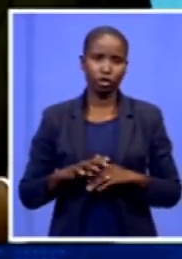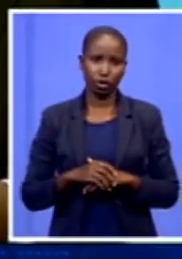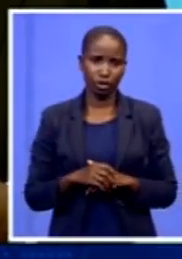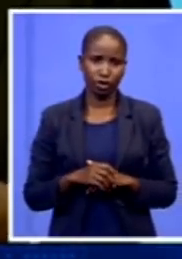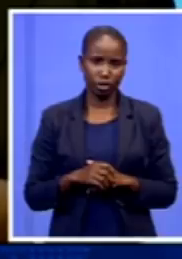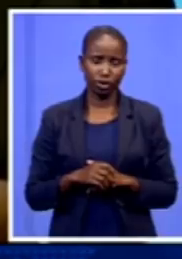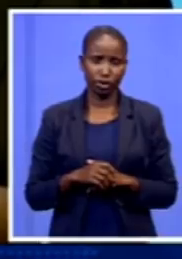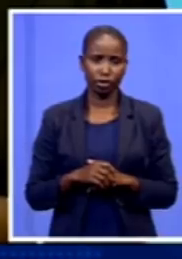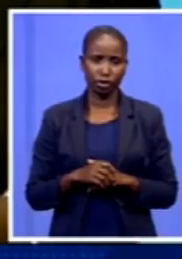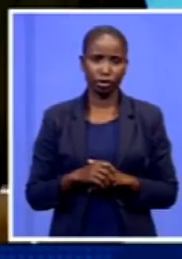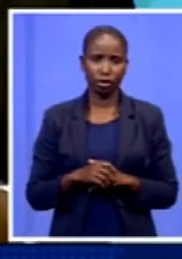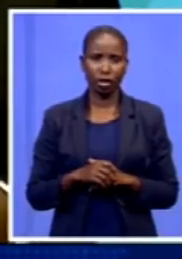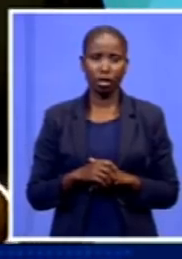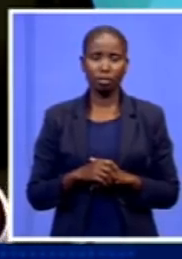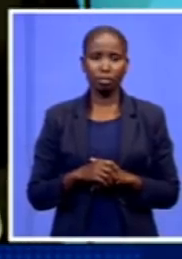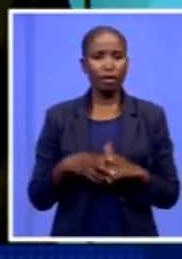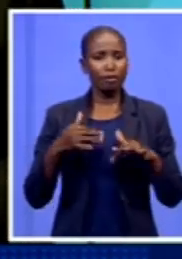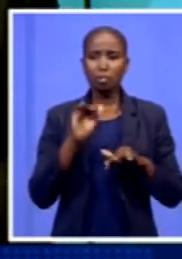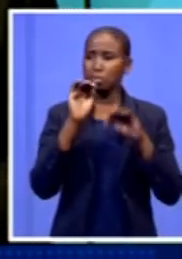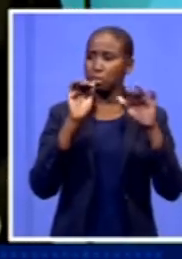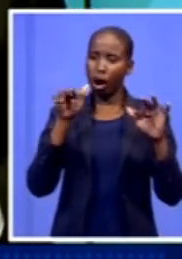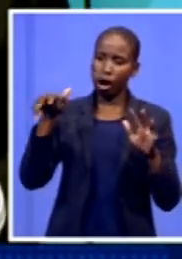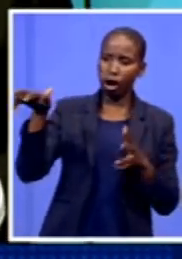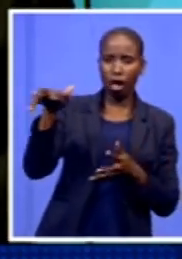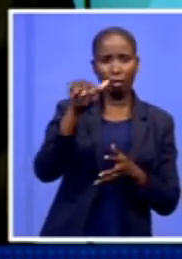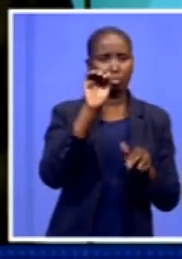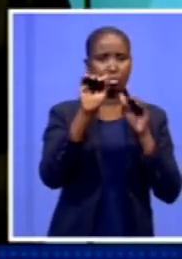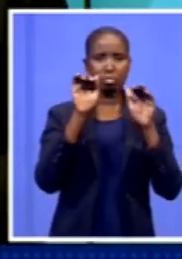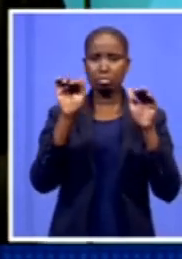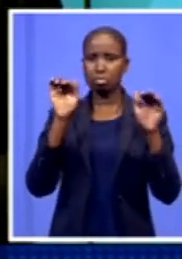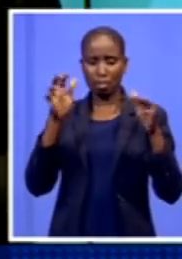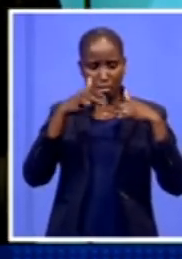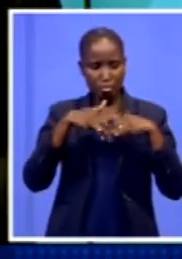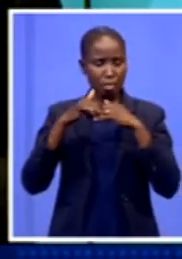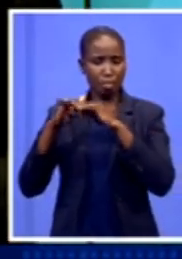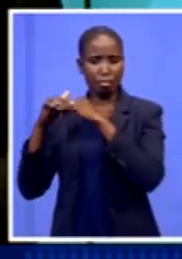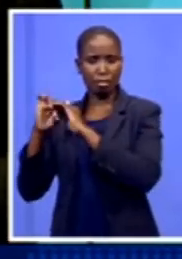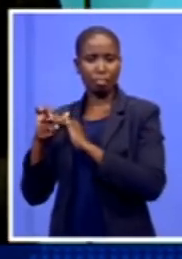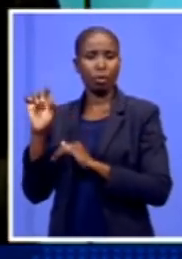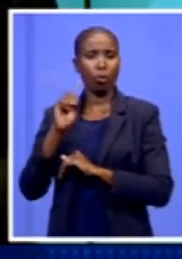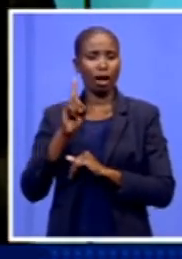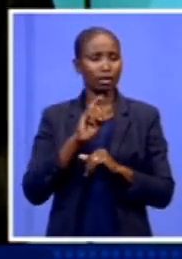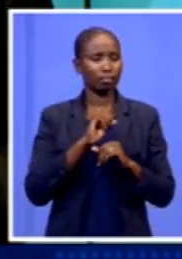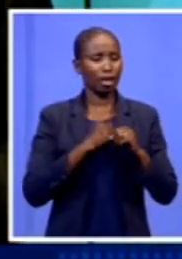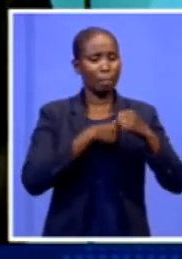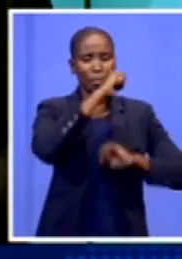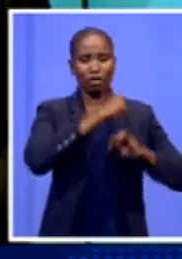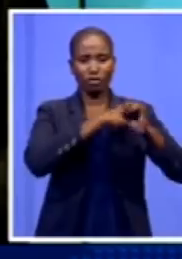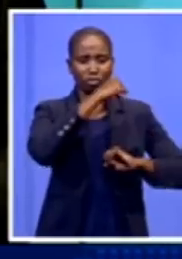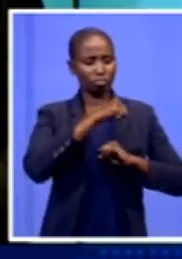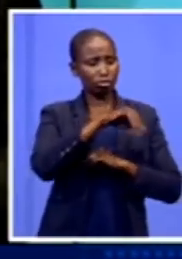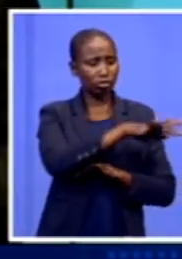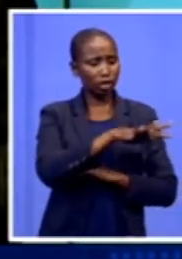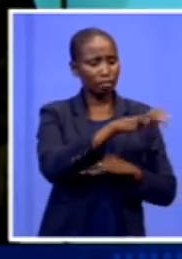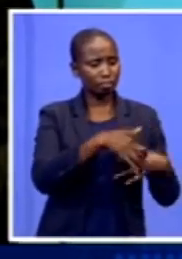to establish COVID-19 manufacturing sites in low and middle-income countries in the midst